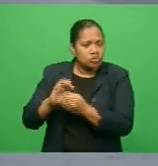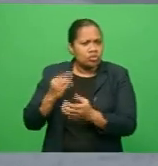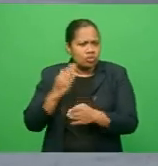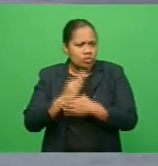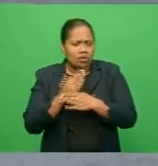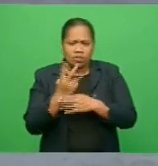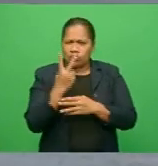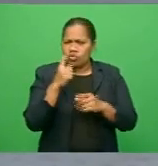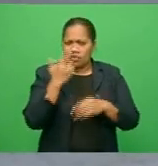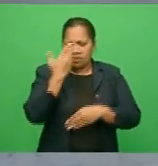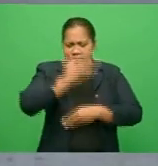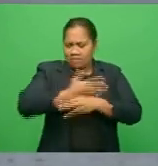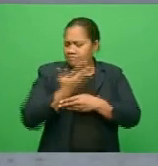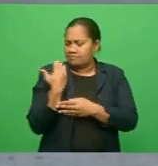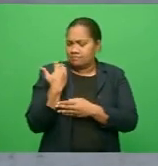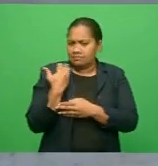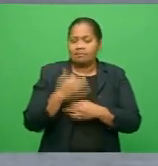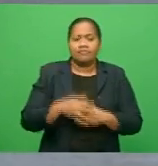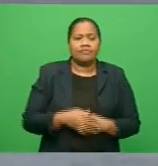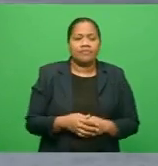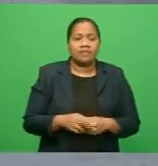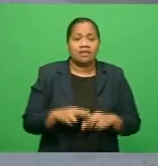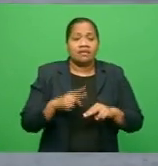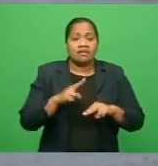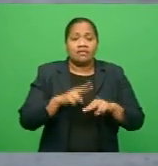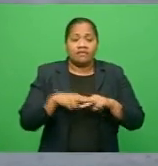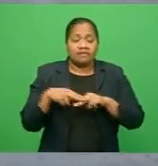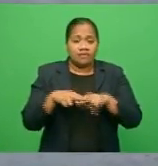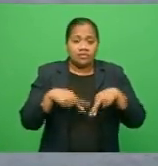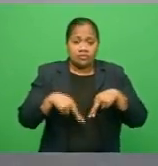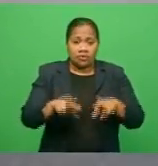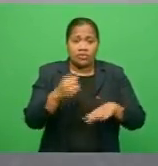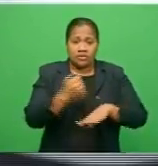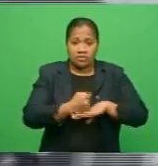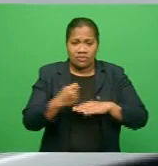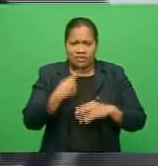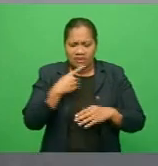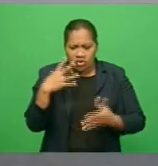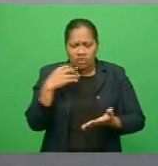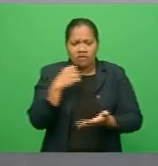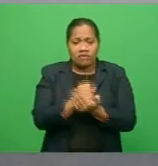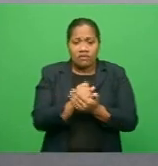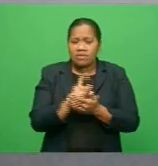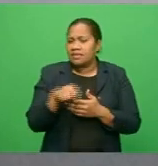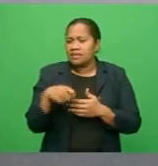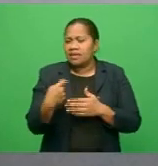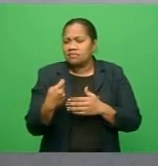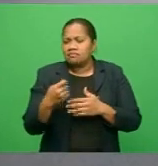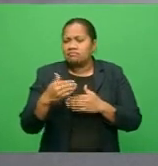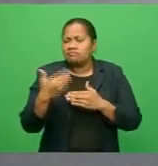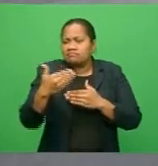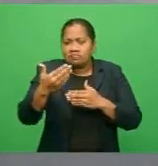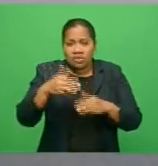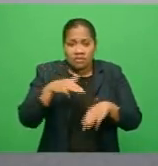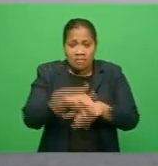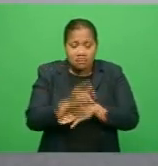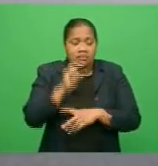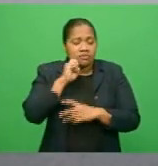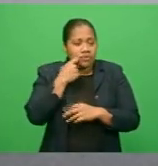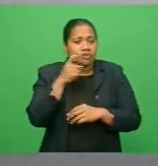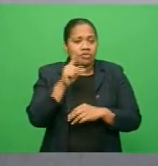Fiji Roads Authority has confirmed that in next 6 to 8 months, it will be doing the rehabilitation on Kasanji Street. A